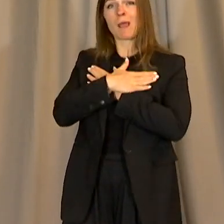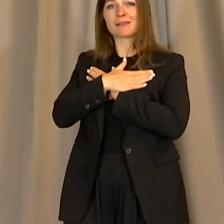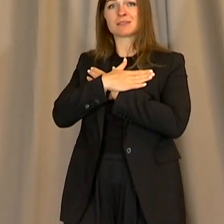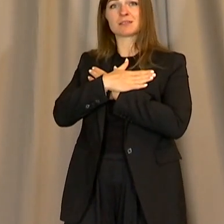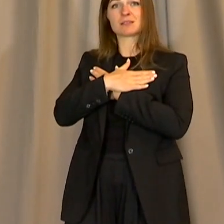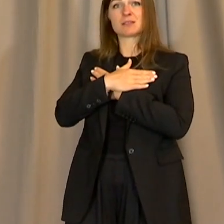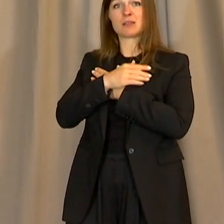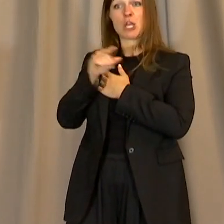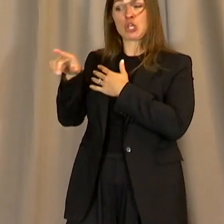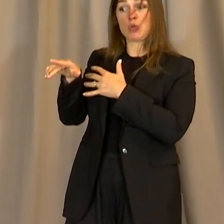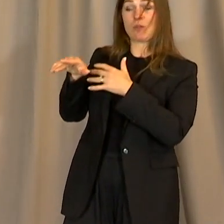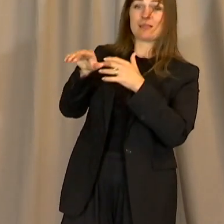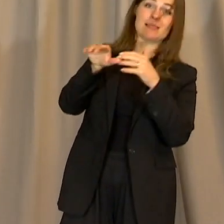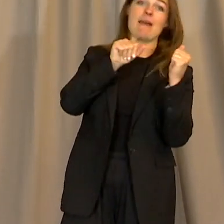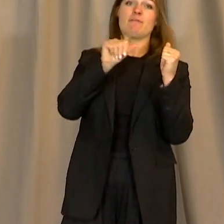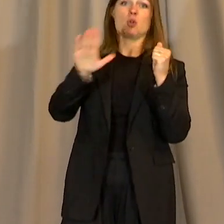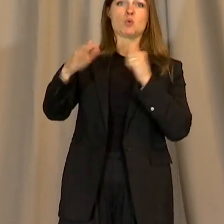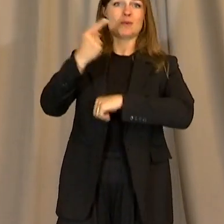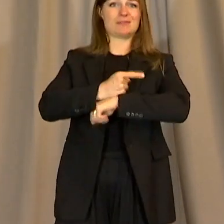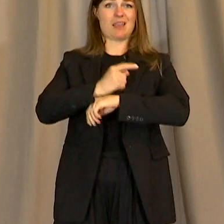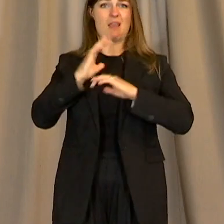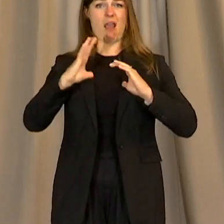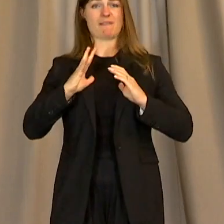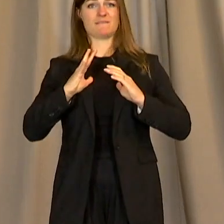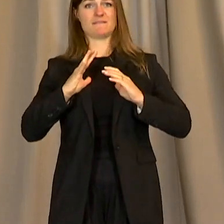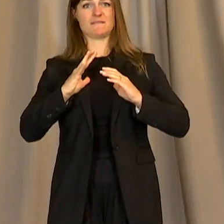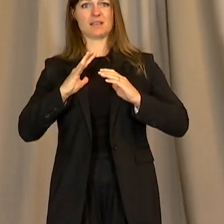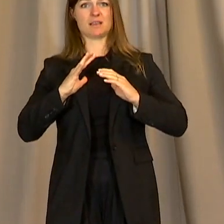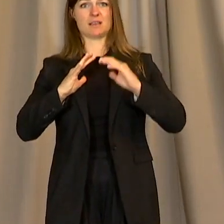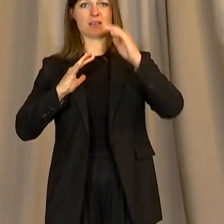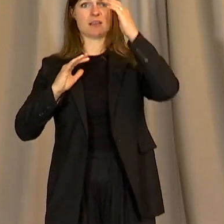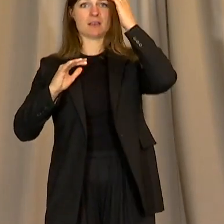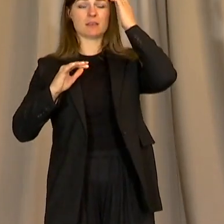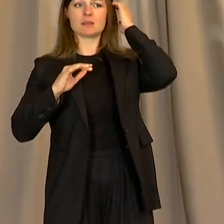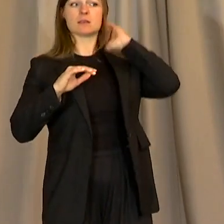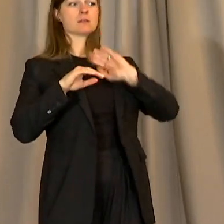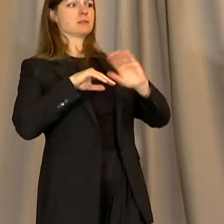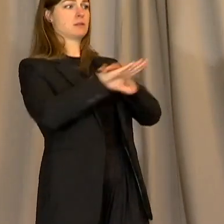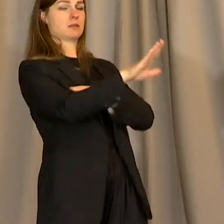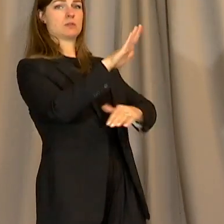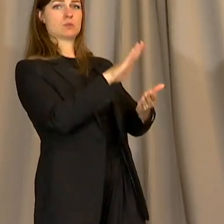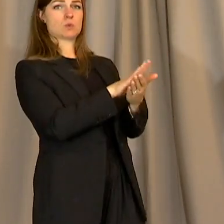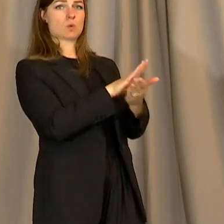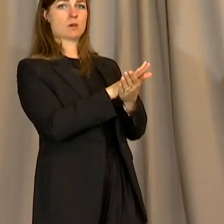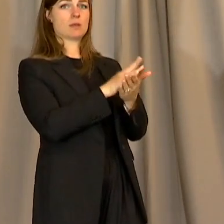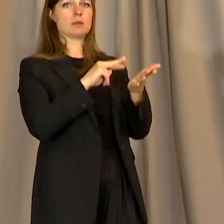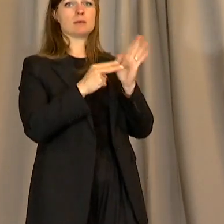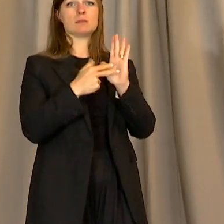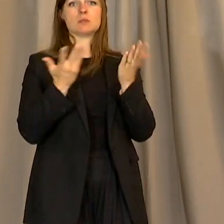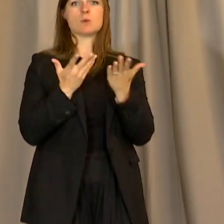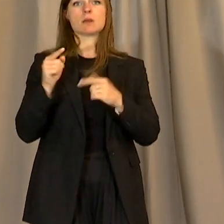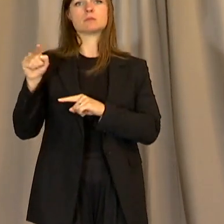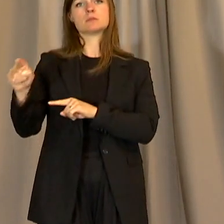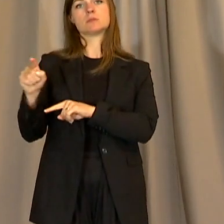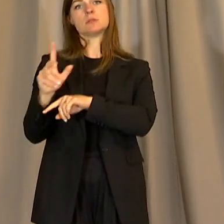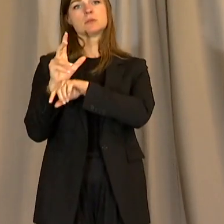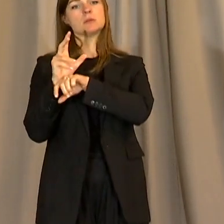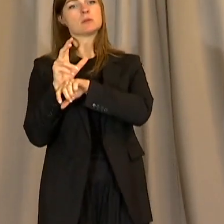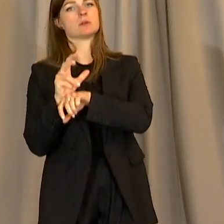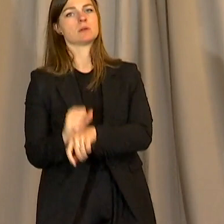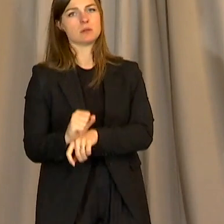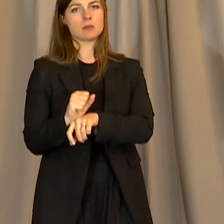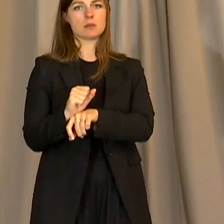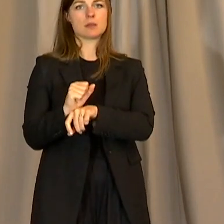home on your day off to go to a school, means that you have been conditioned in ways that are harmful to your